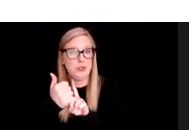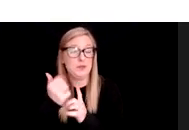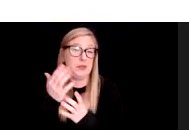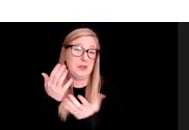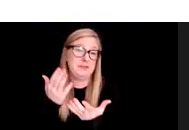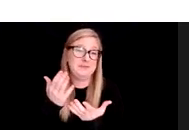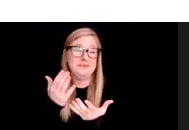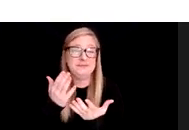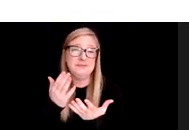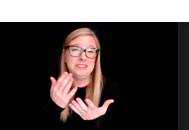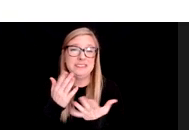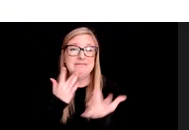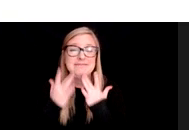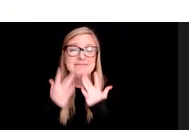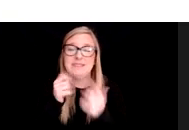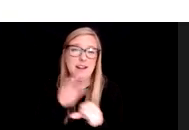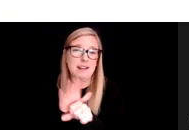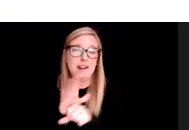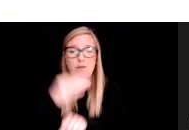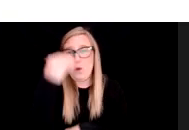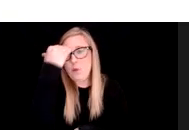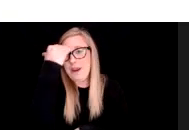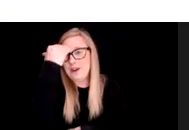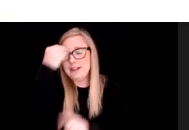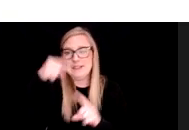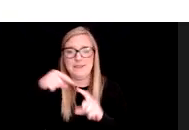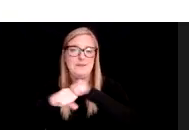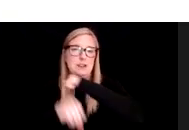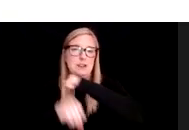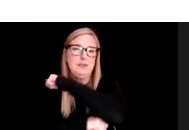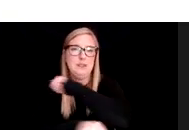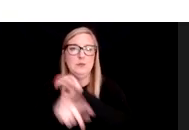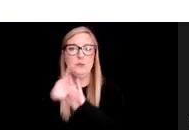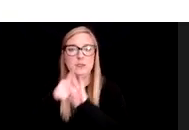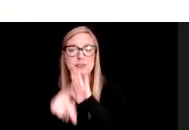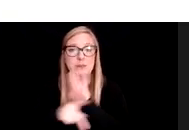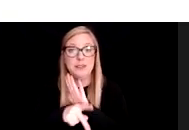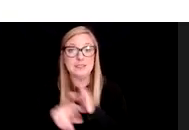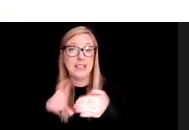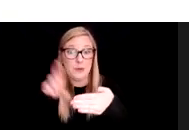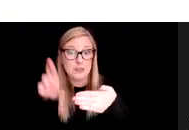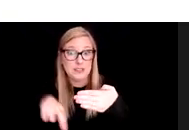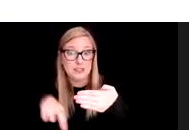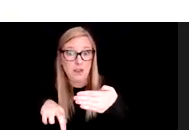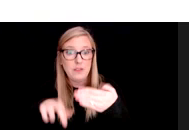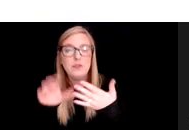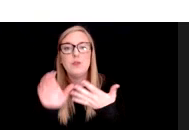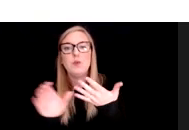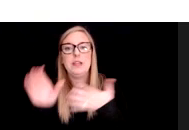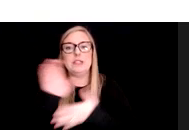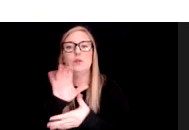of awareness of these fundamental principles. And as a result, the criteria that we're going to talk about